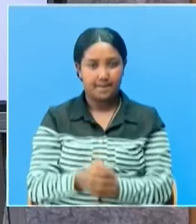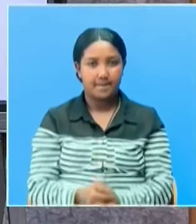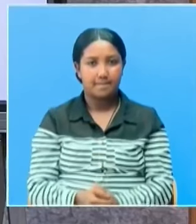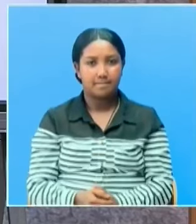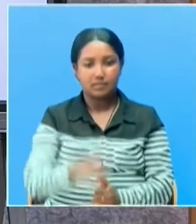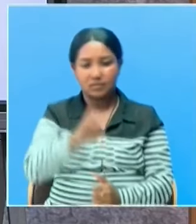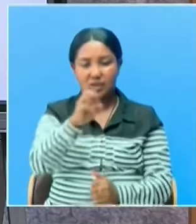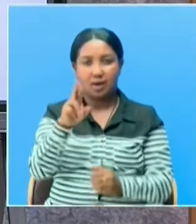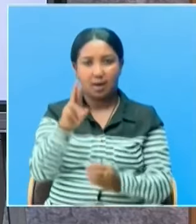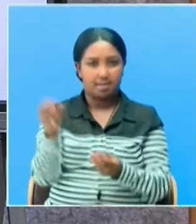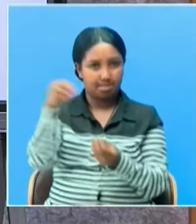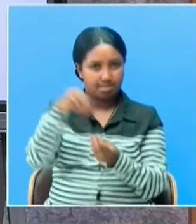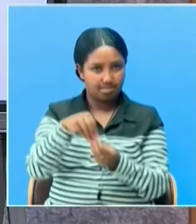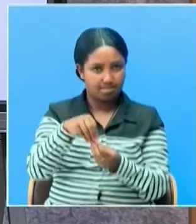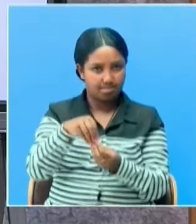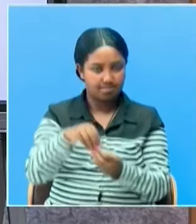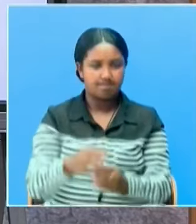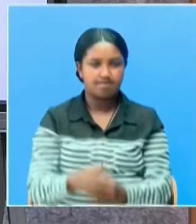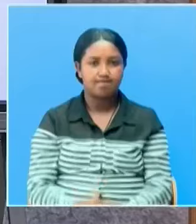ER.